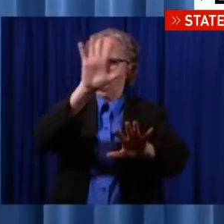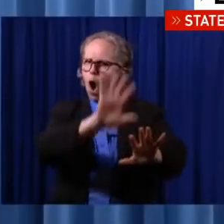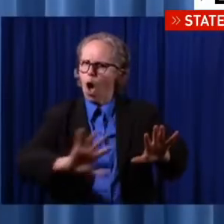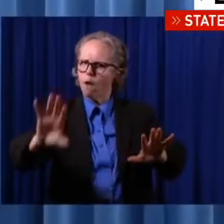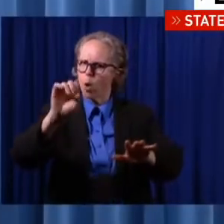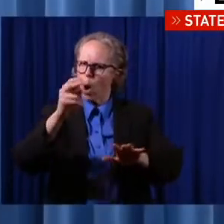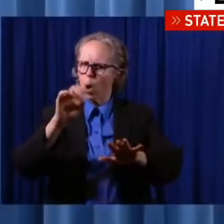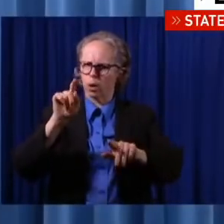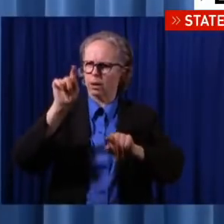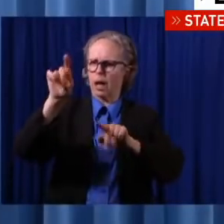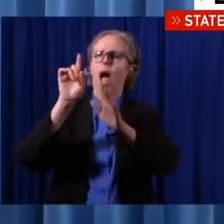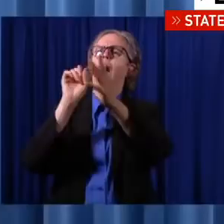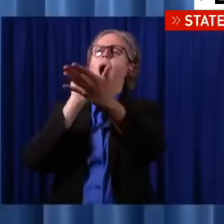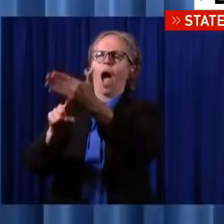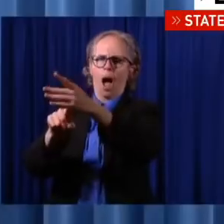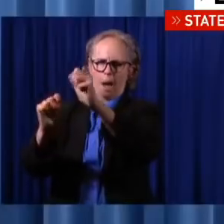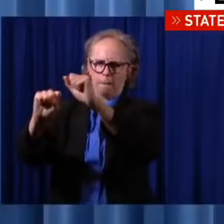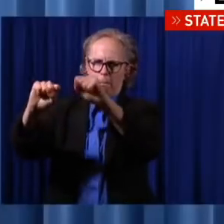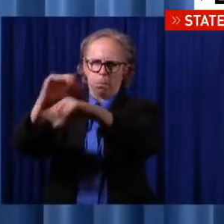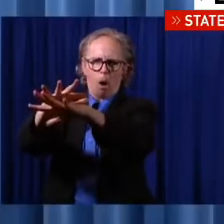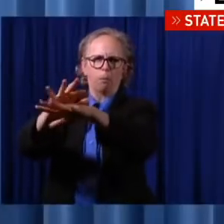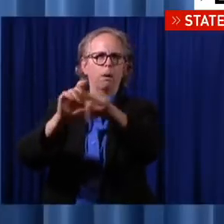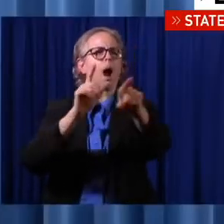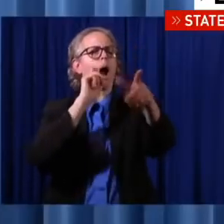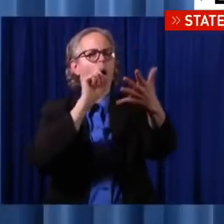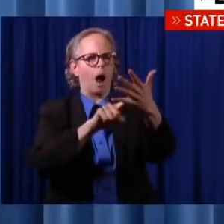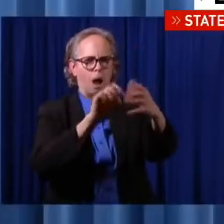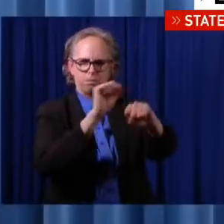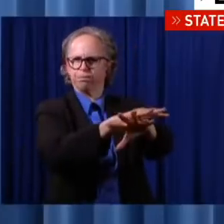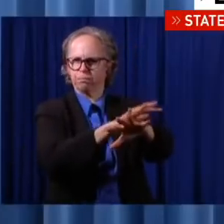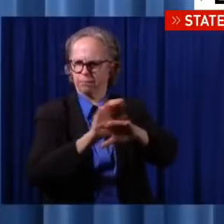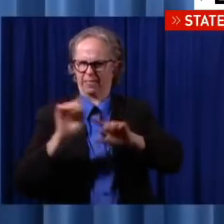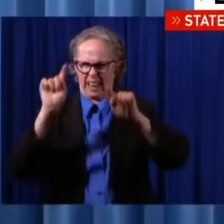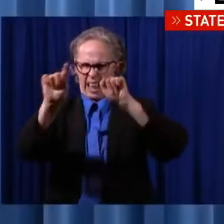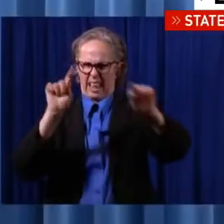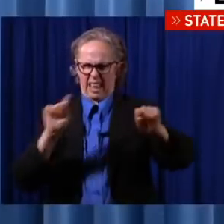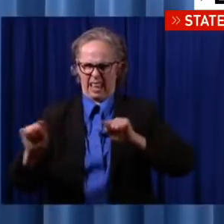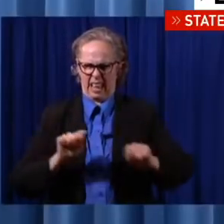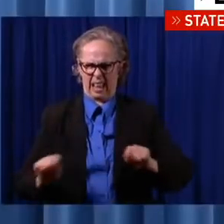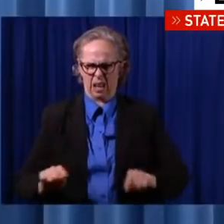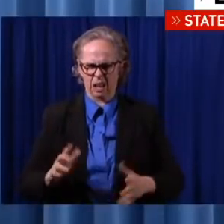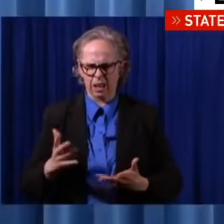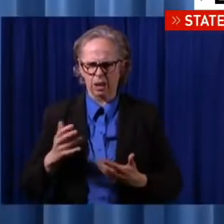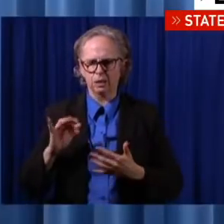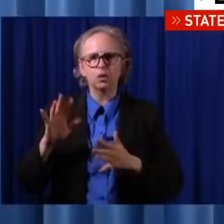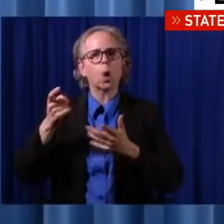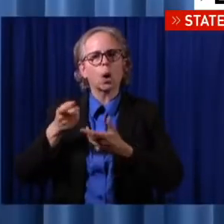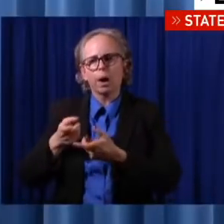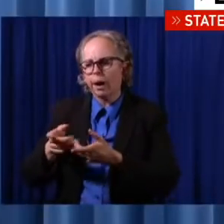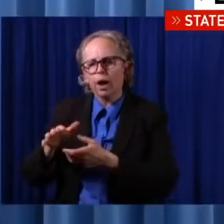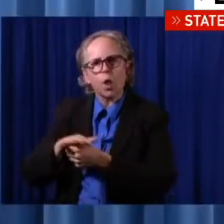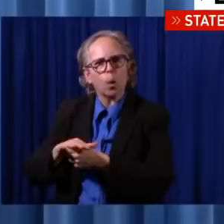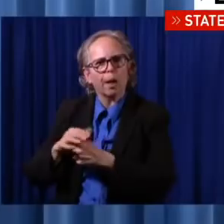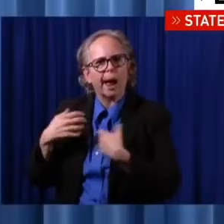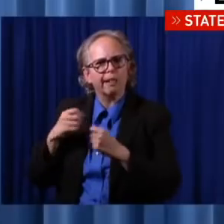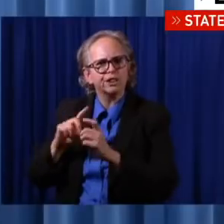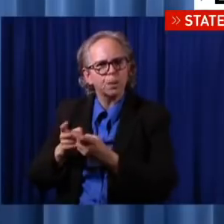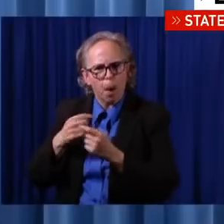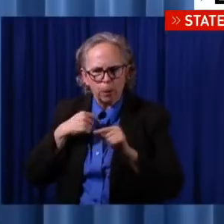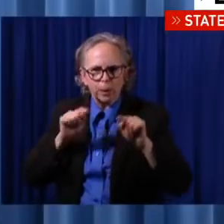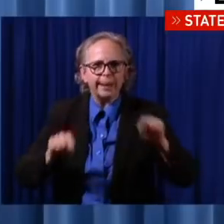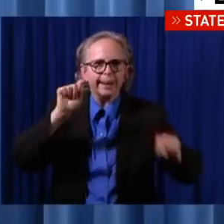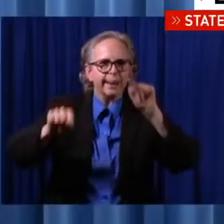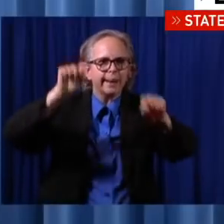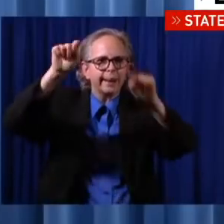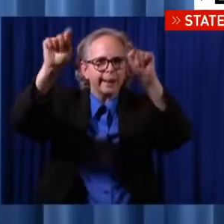those areas and work with local officials. These are decisions that are going to have to get made